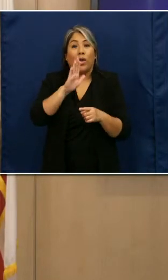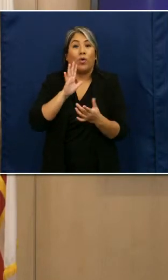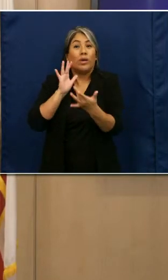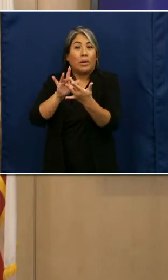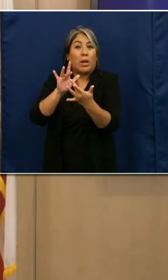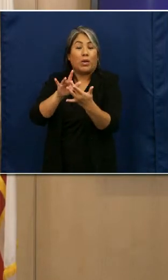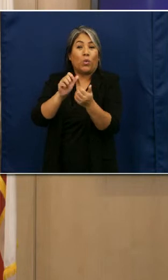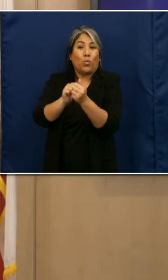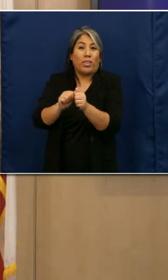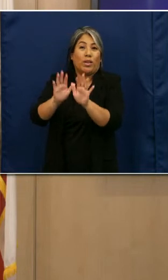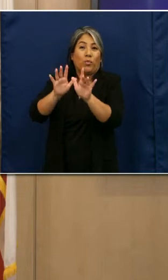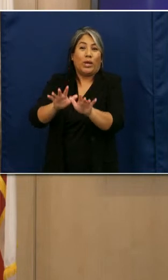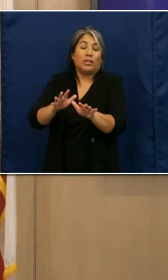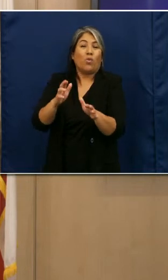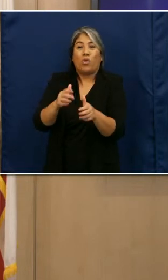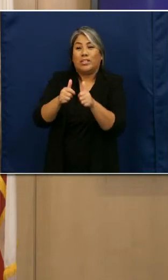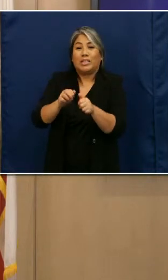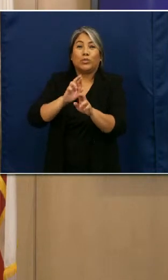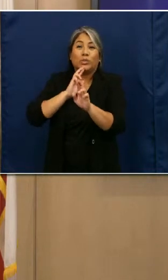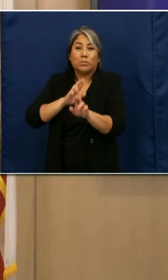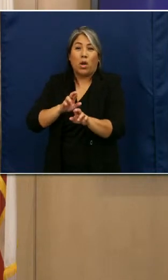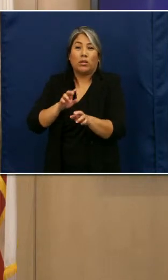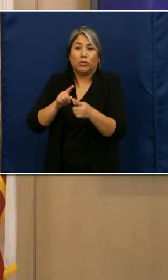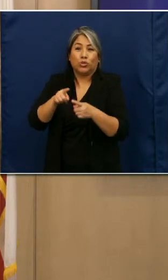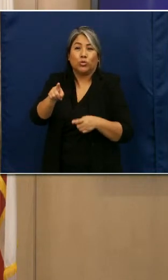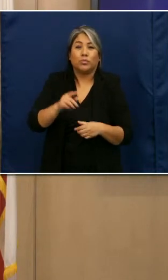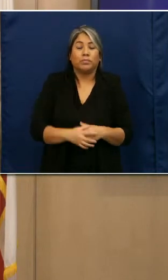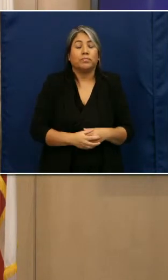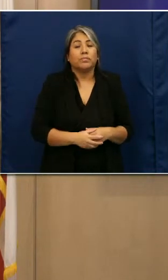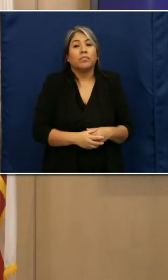you with a written or texted response to you.